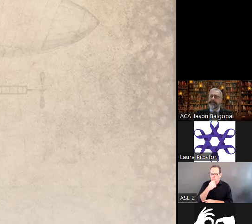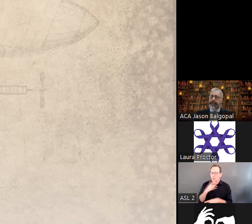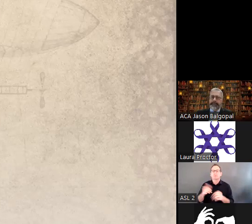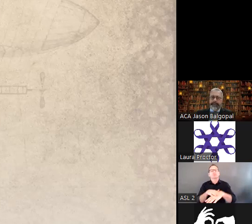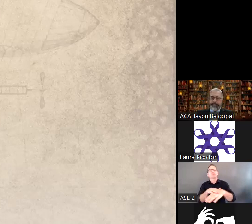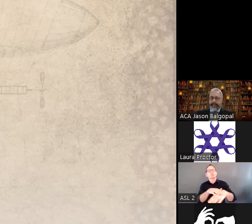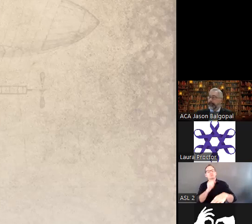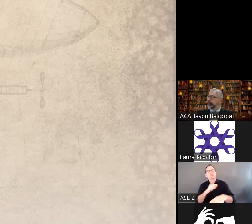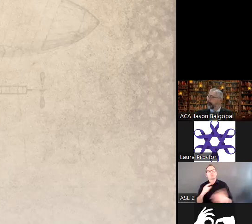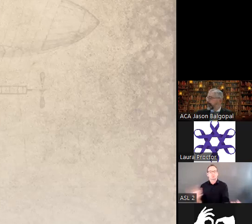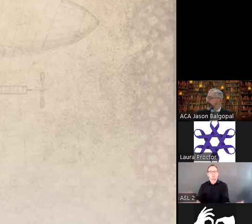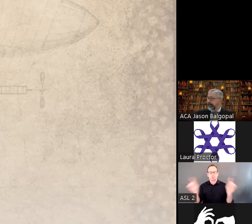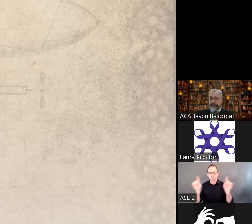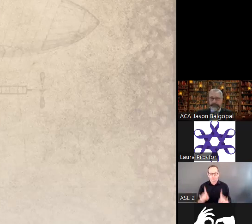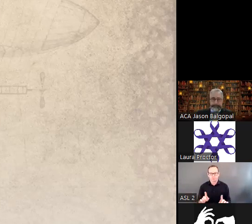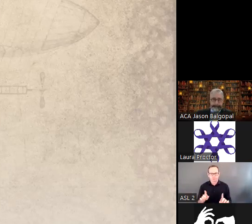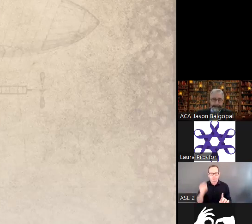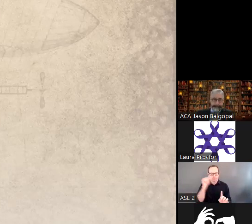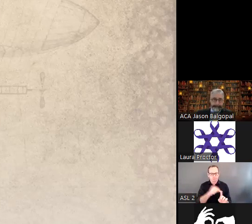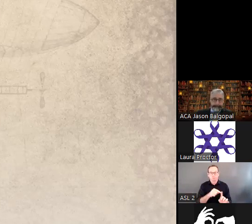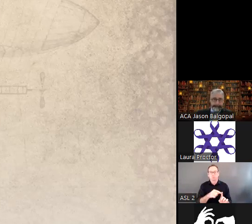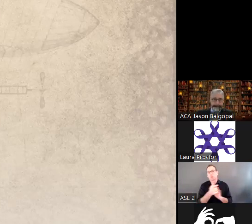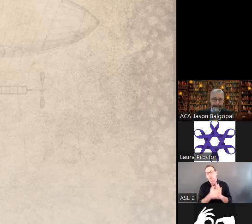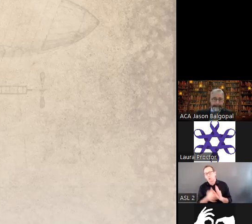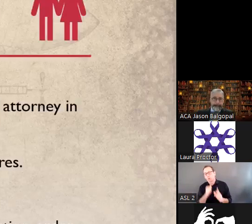Let me give you another example, very similar.